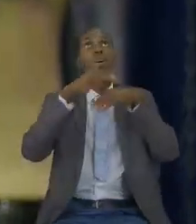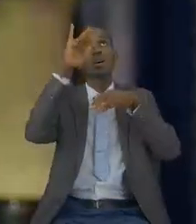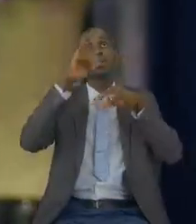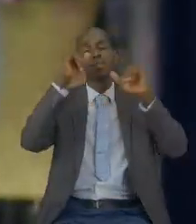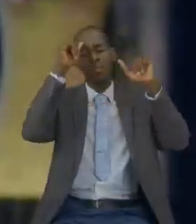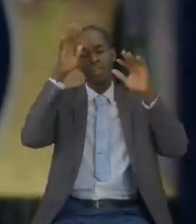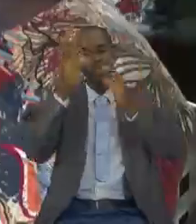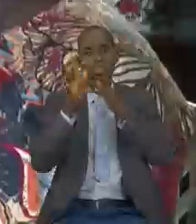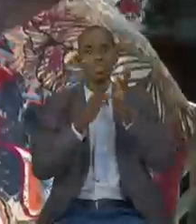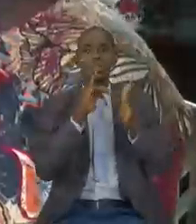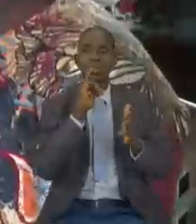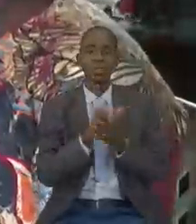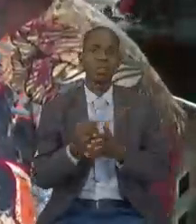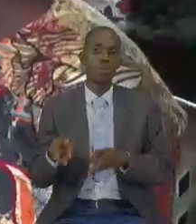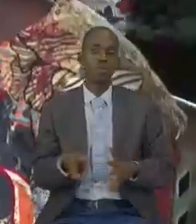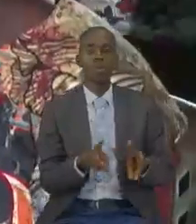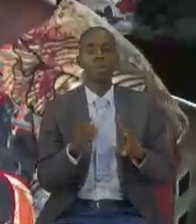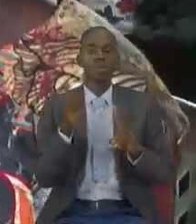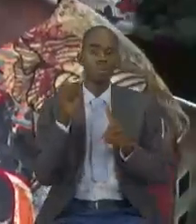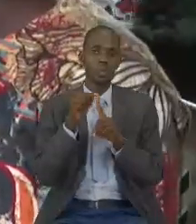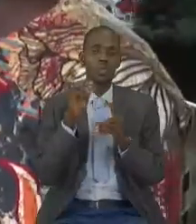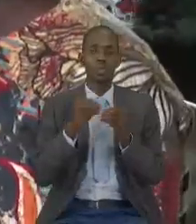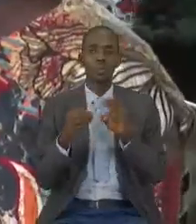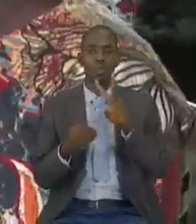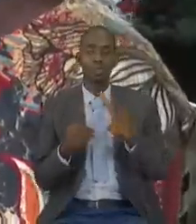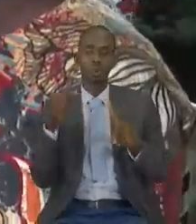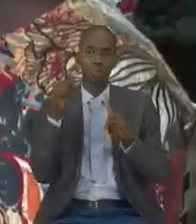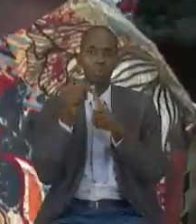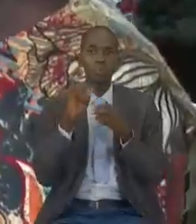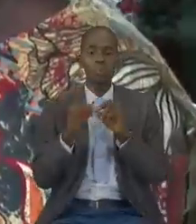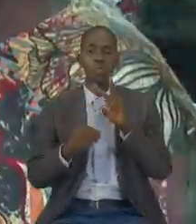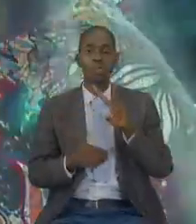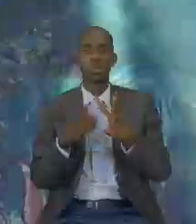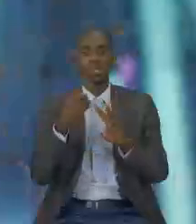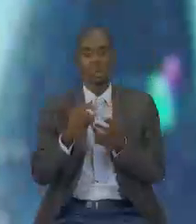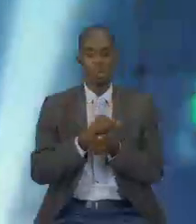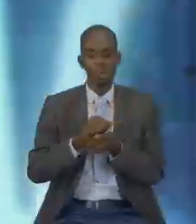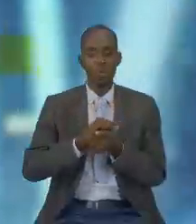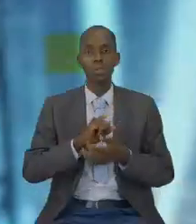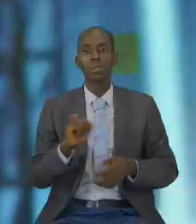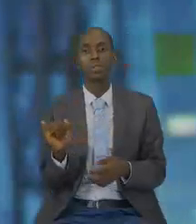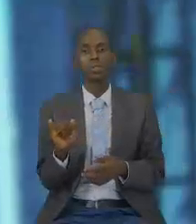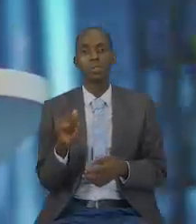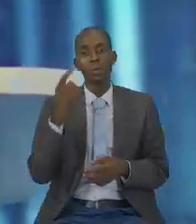way. Look at number two here. Number two here, we're looking at the washing